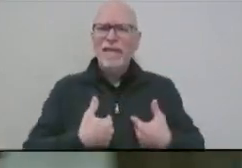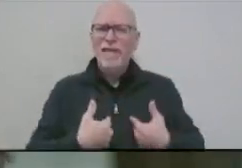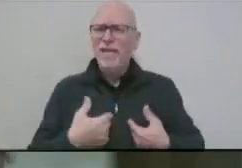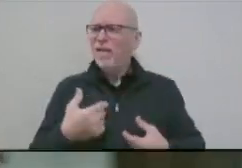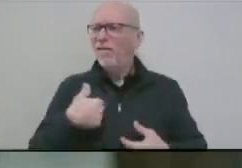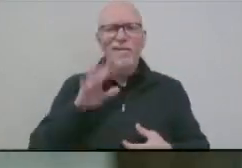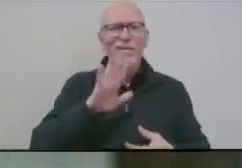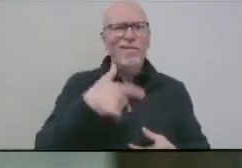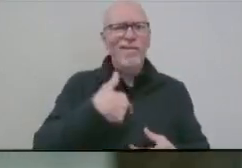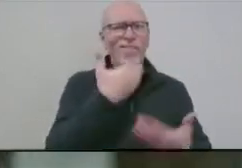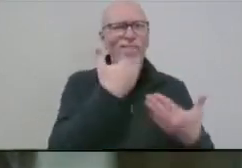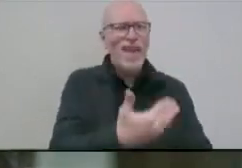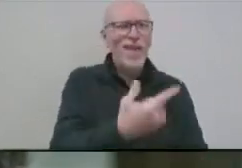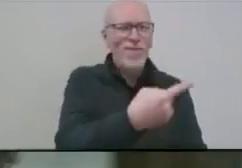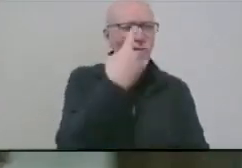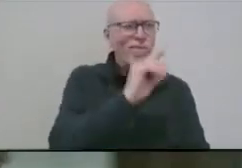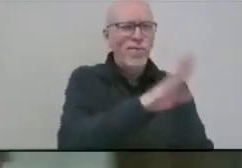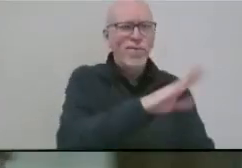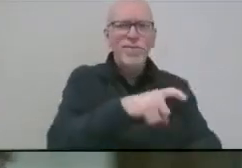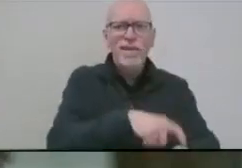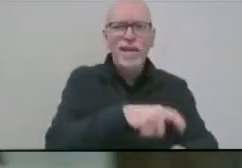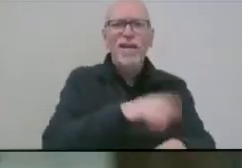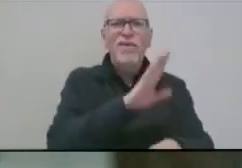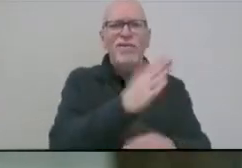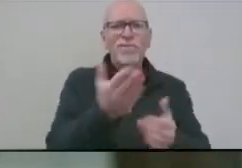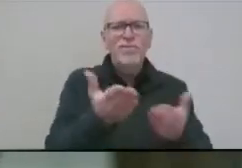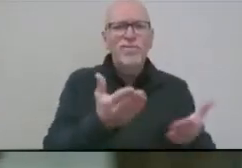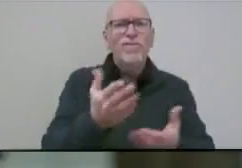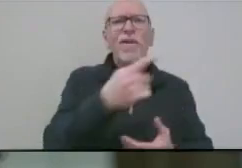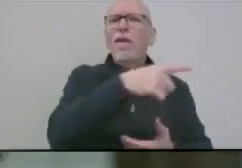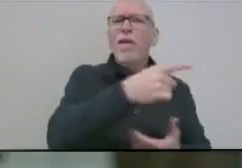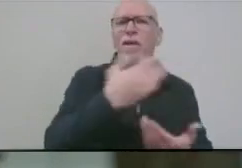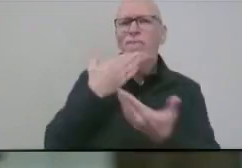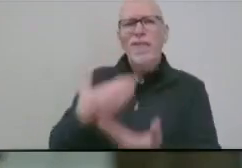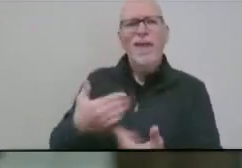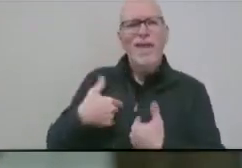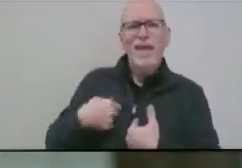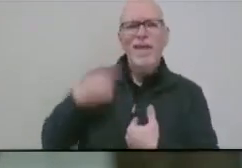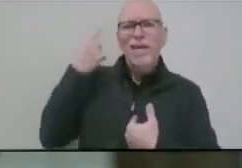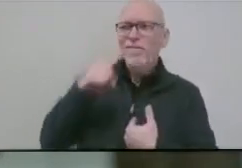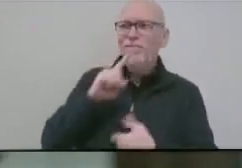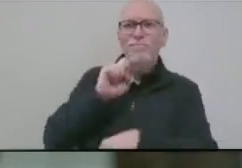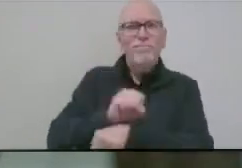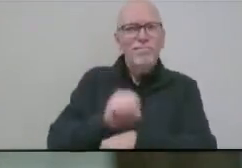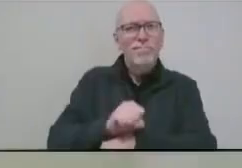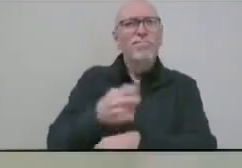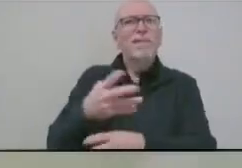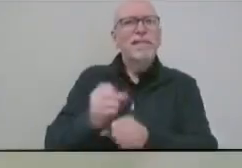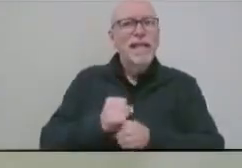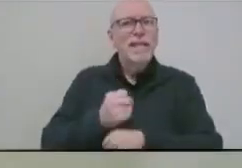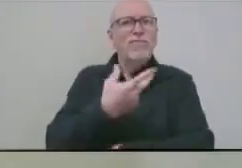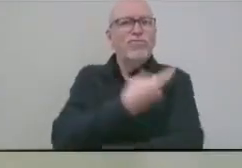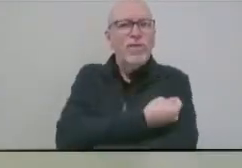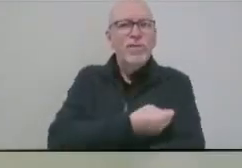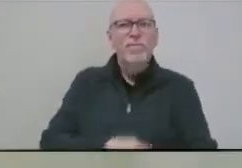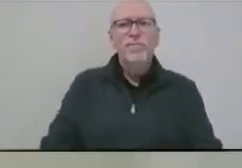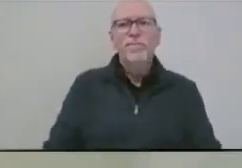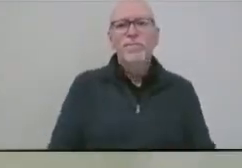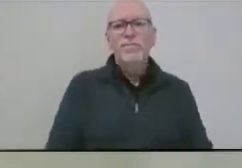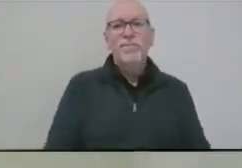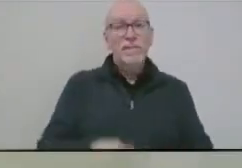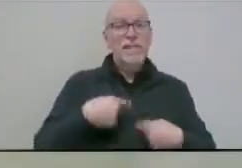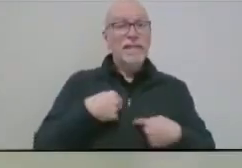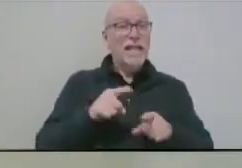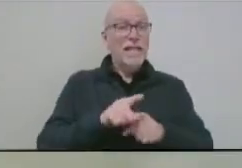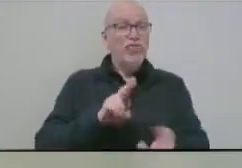them for their time and service, and they were thanking me for actually taking the shot. as a registered nurse, I've done